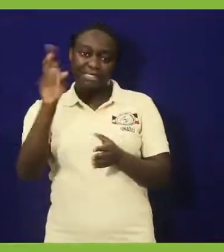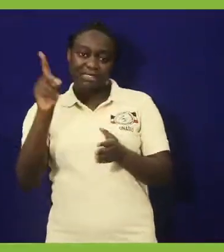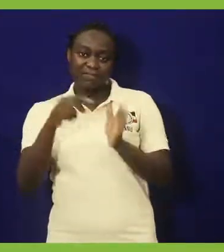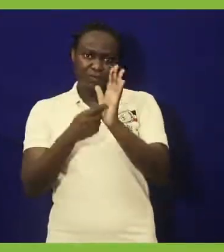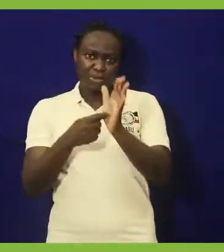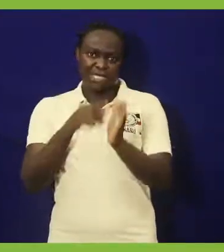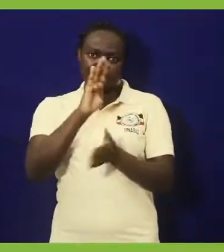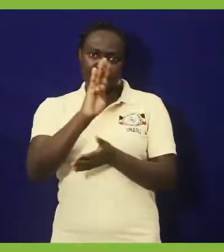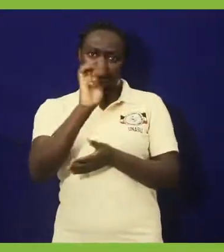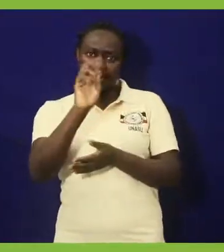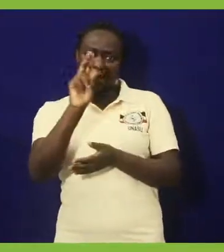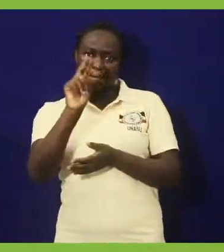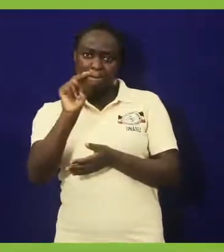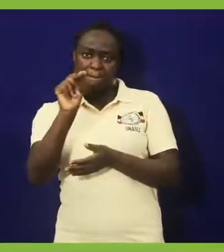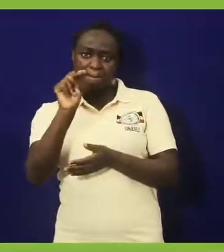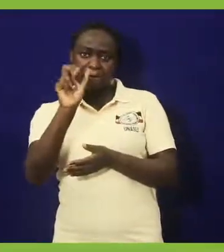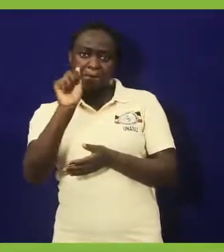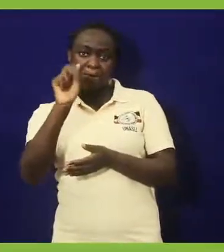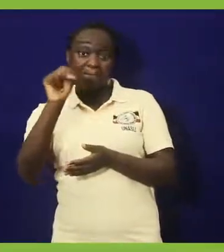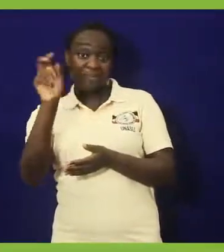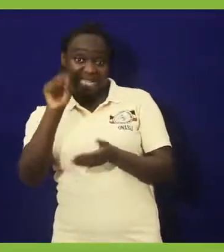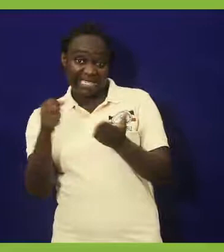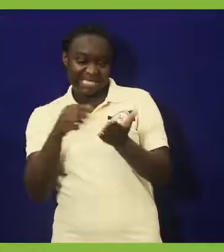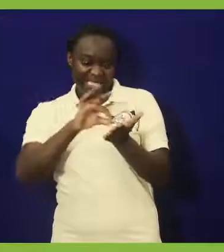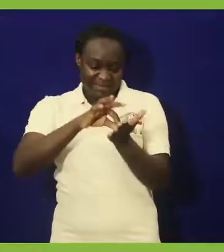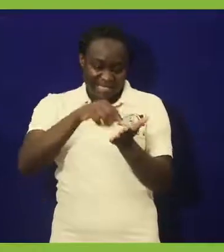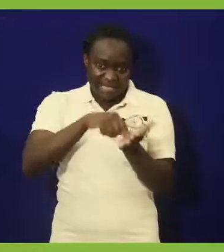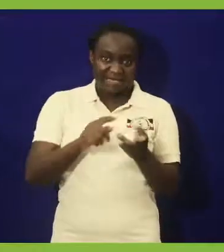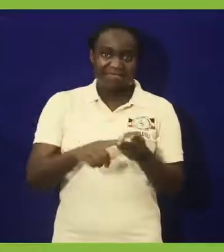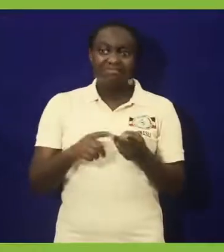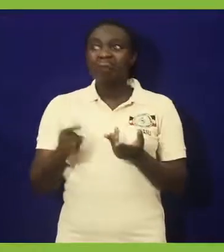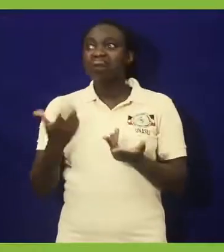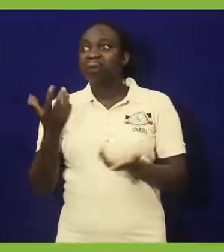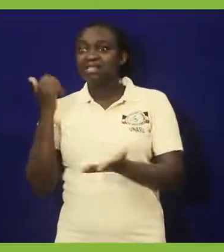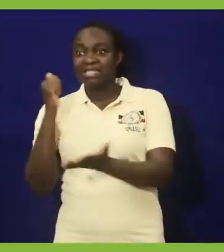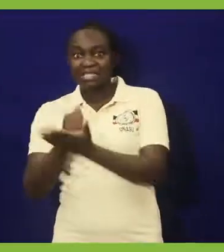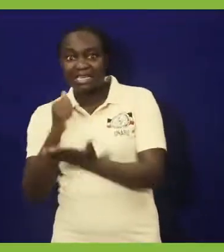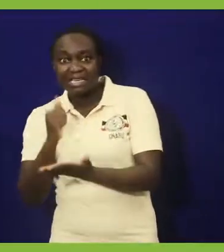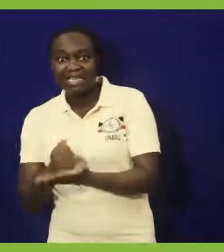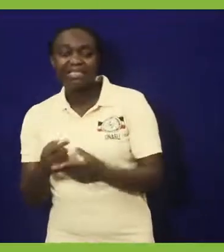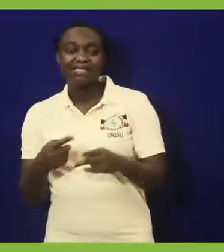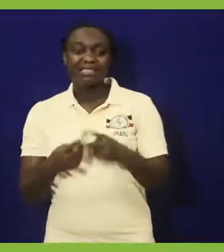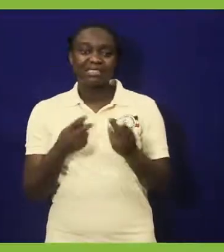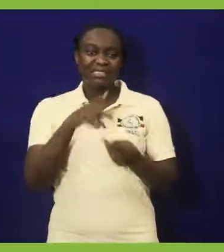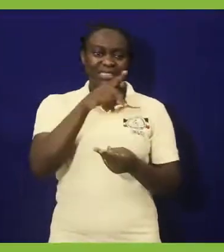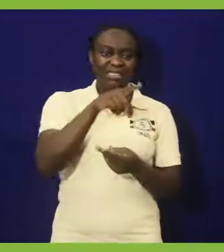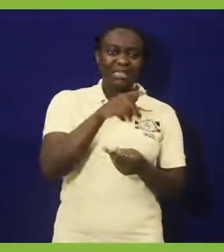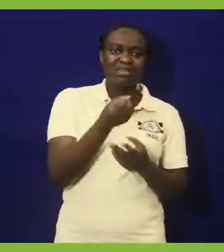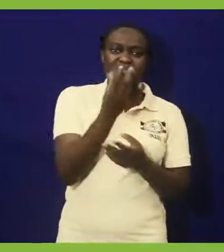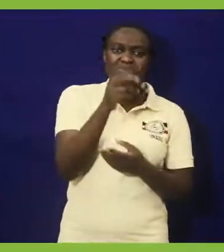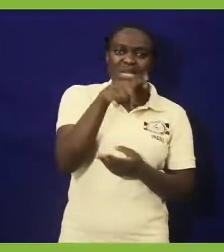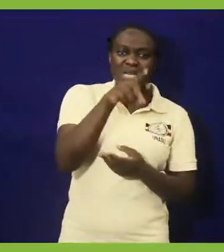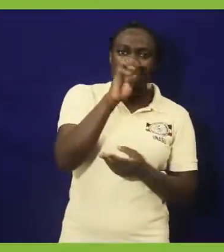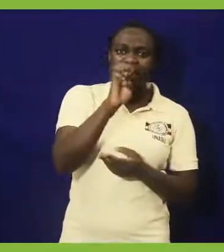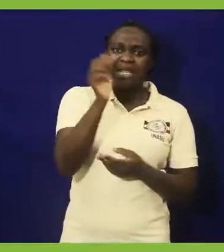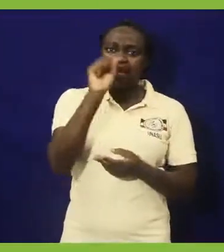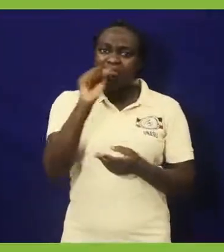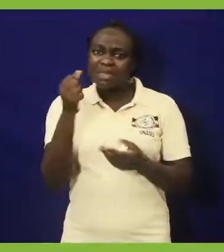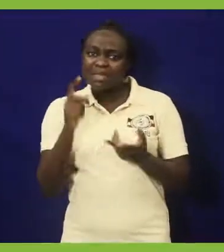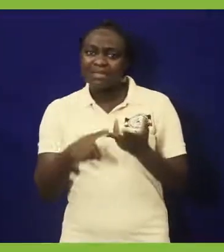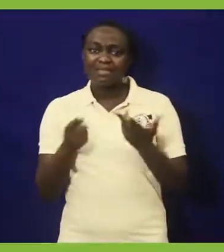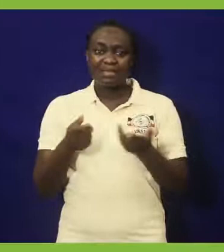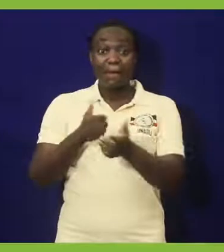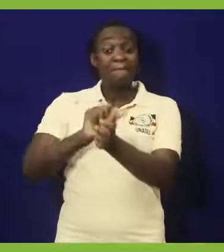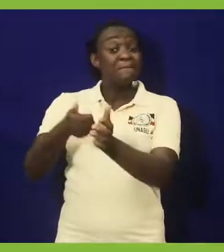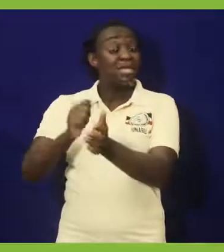beans, the groundnuts, the peas, maize. You can